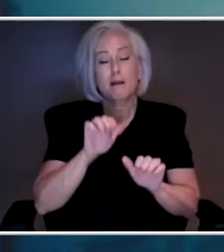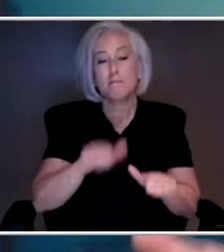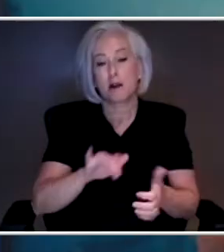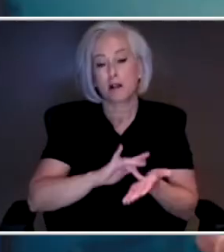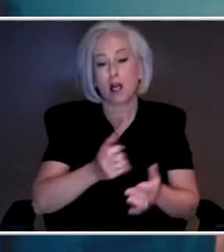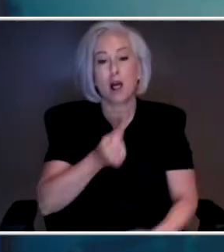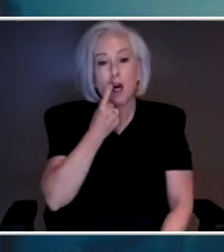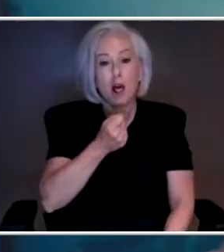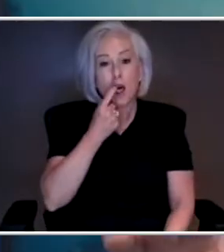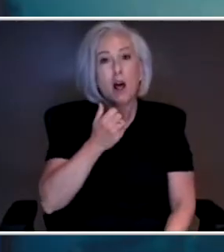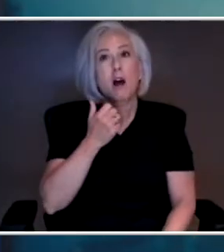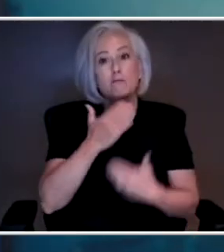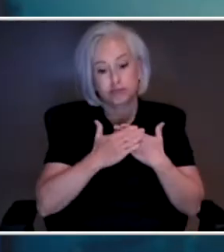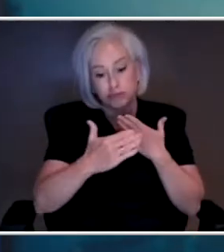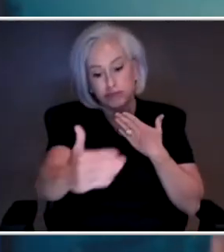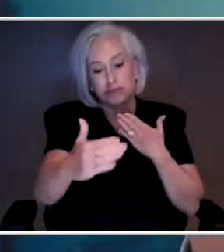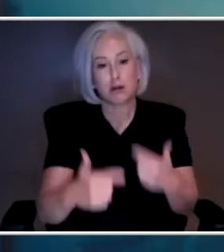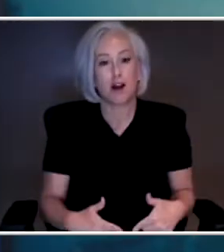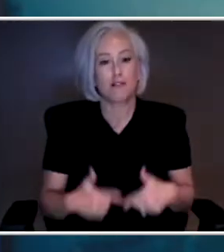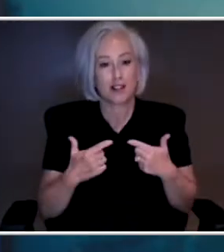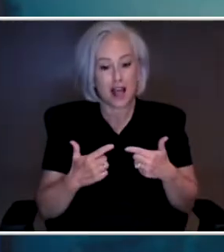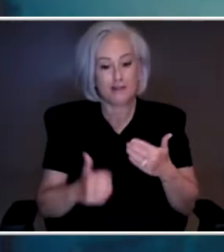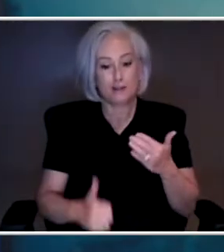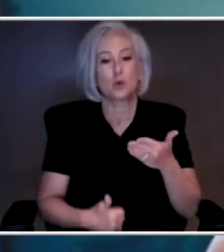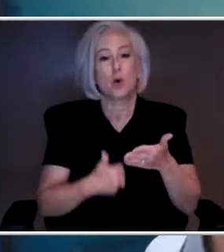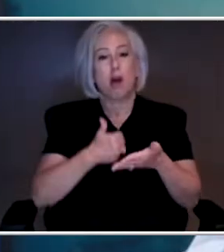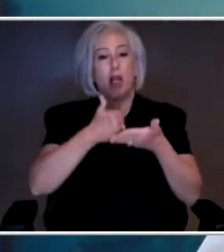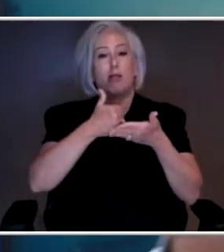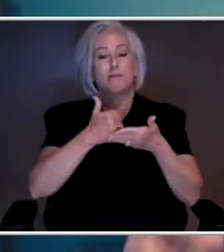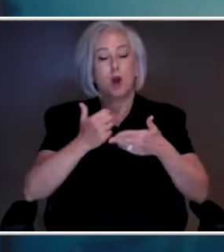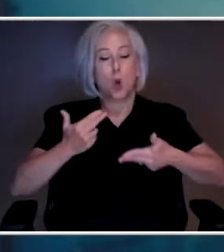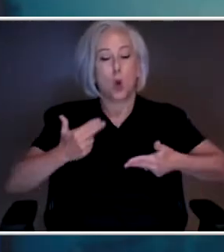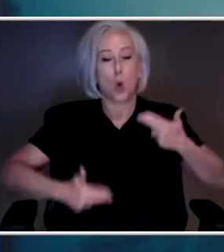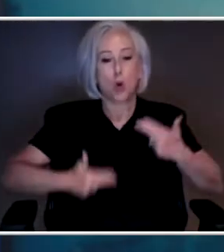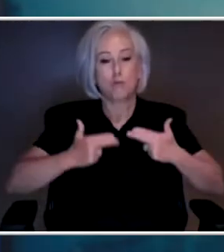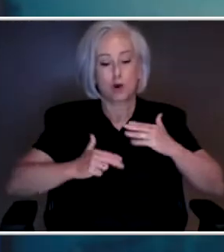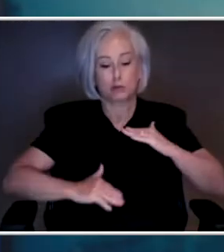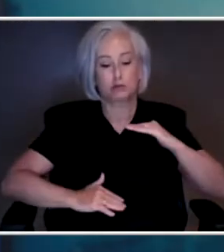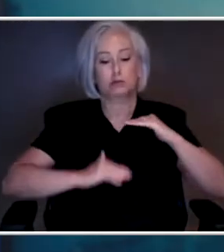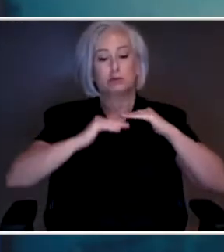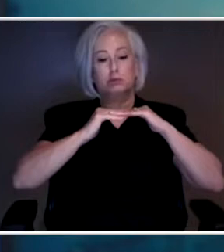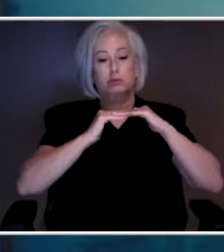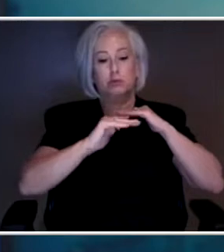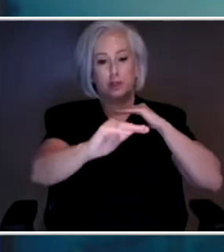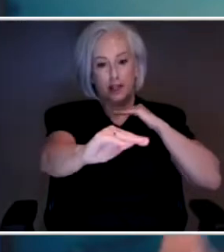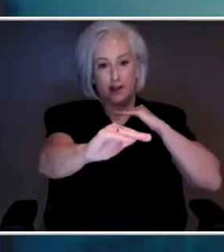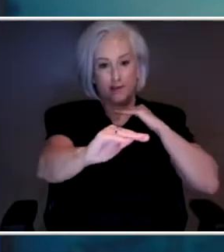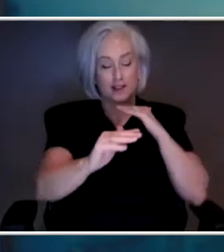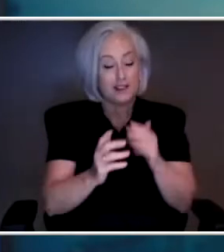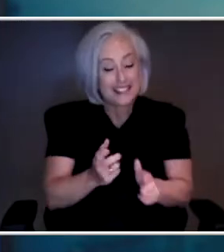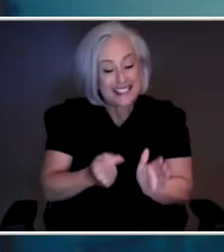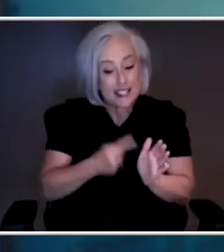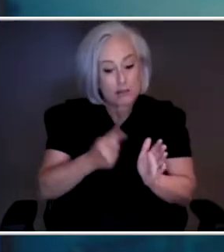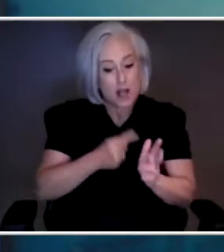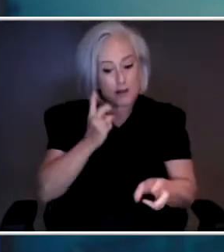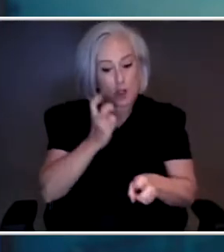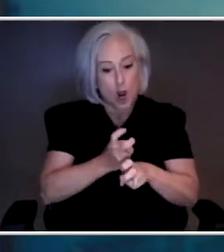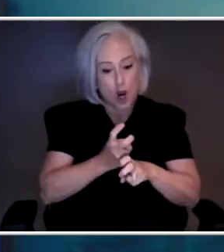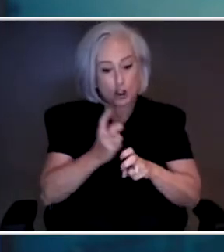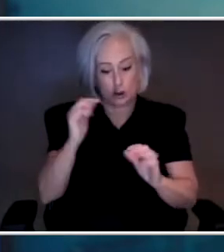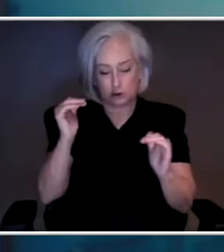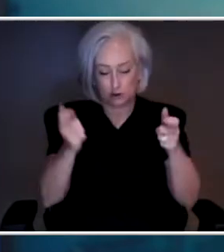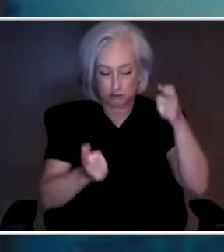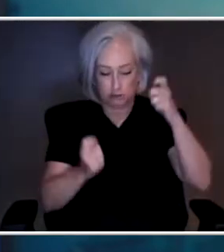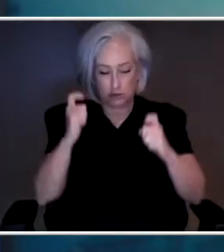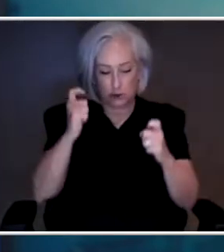bring those hormones back to that normal level. And sometimes it can be difficult to replicate what was normally there when you remove the thyroid. So that's an